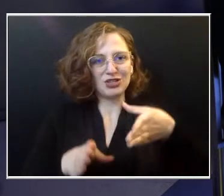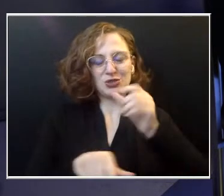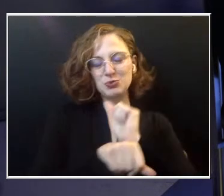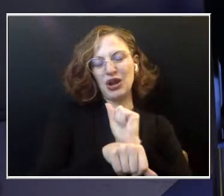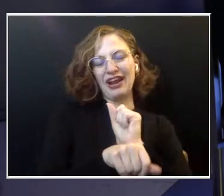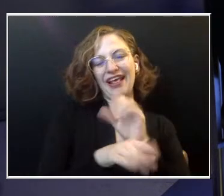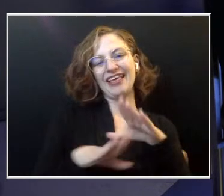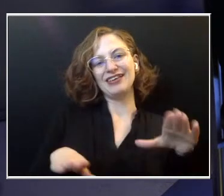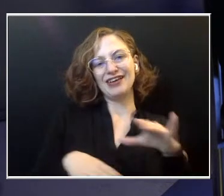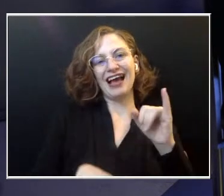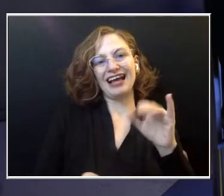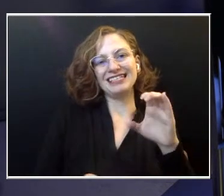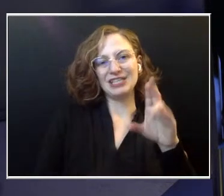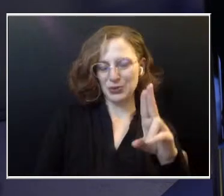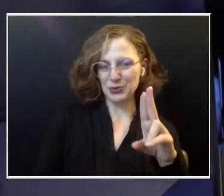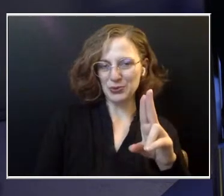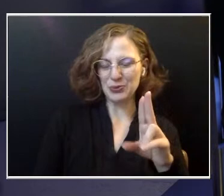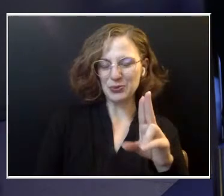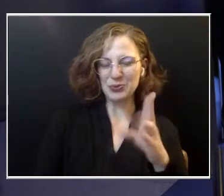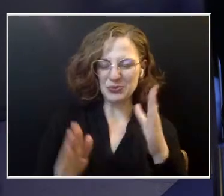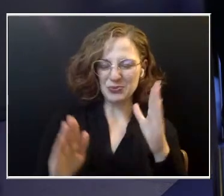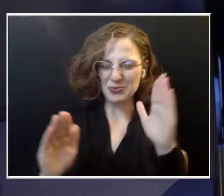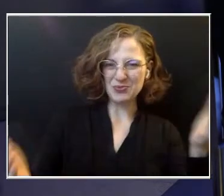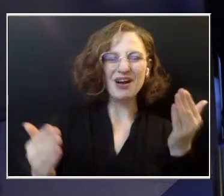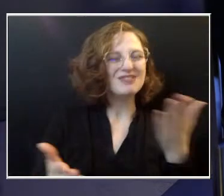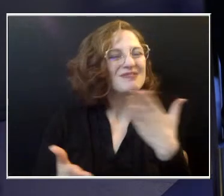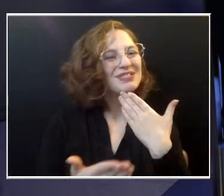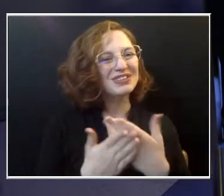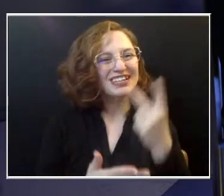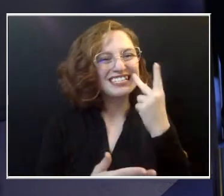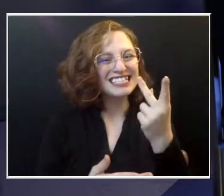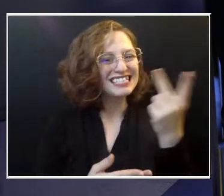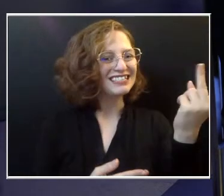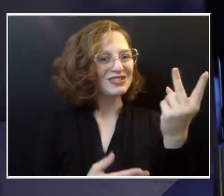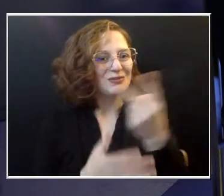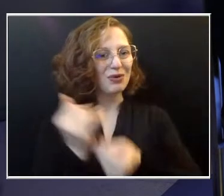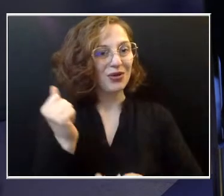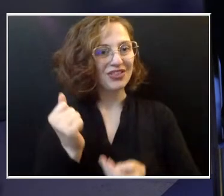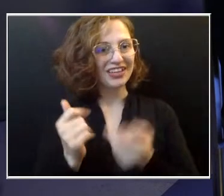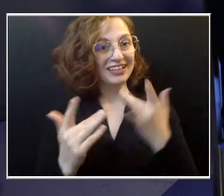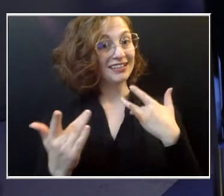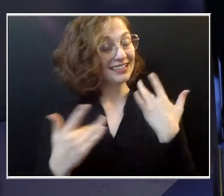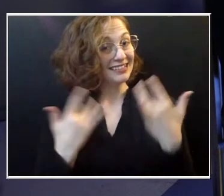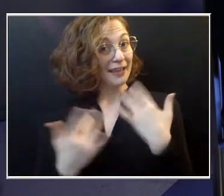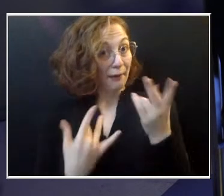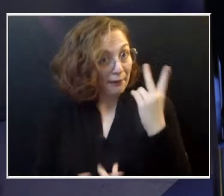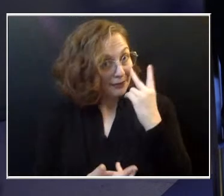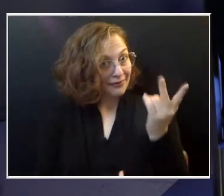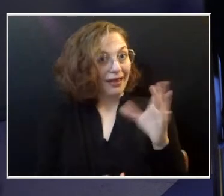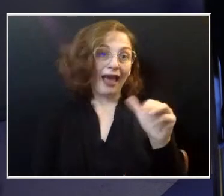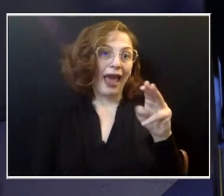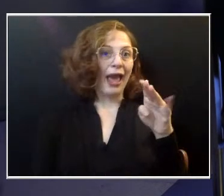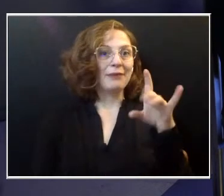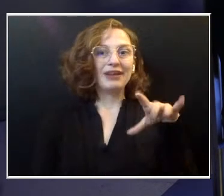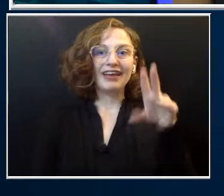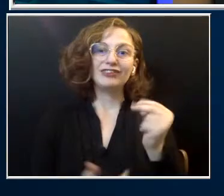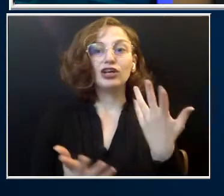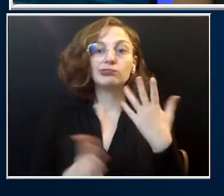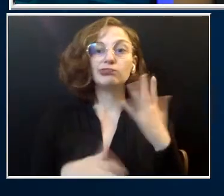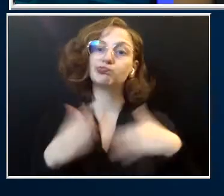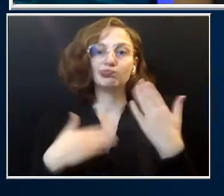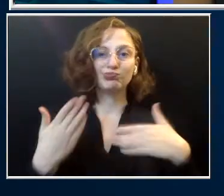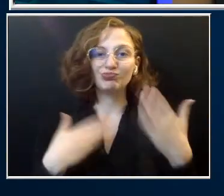see you guys. I know it's kind of exciting to see Camden doing his thing. Oh yeah. Pretty nice, huh? Yes. Yeah. So I